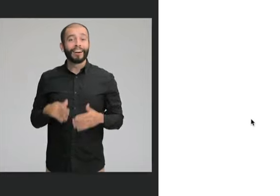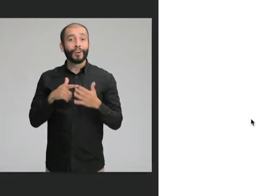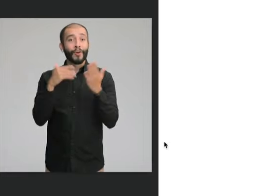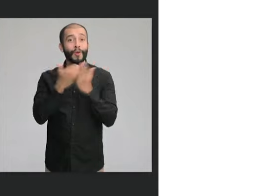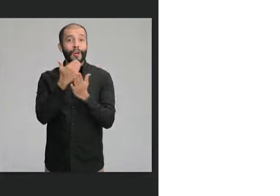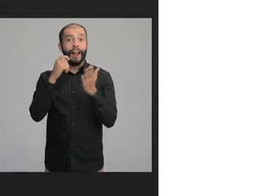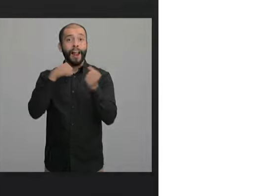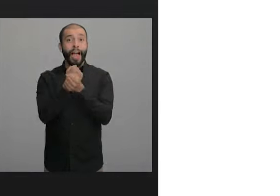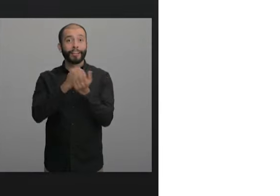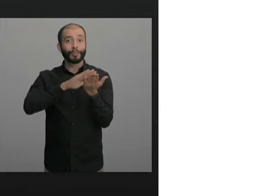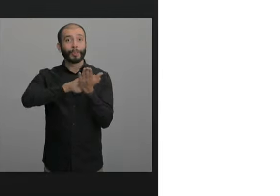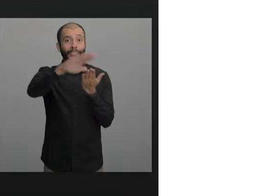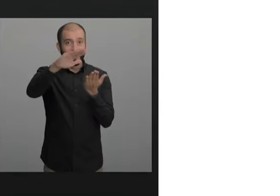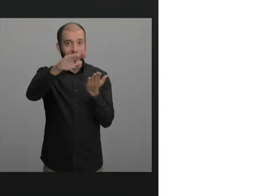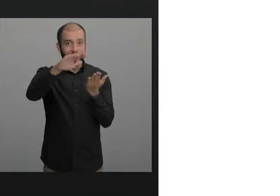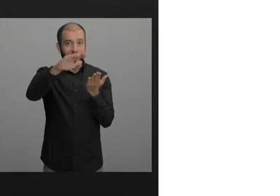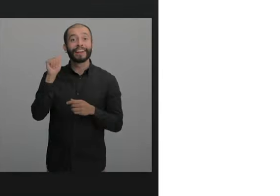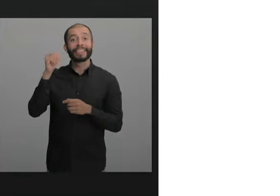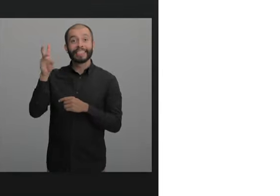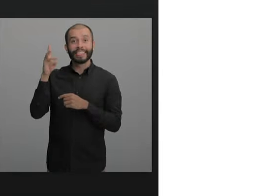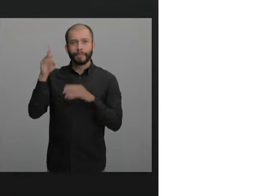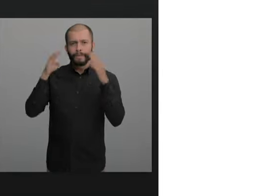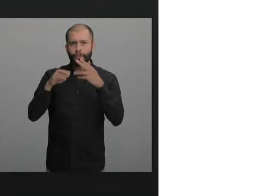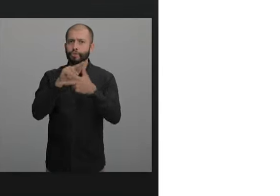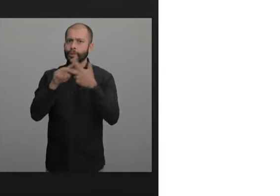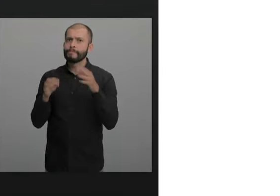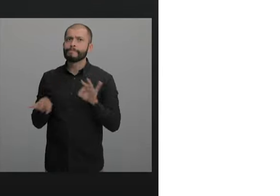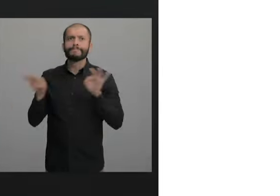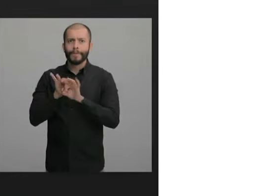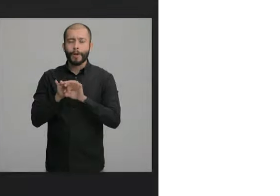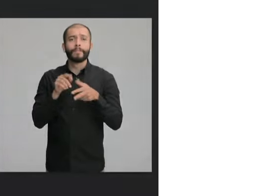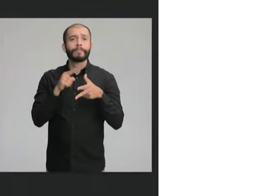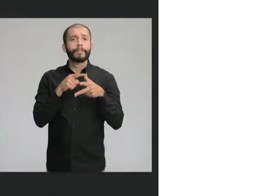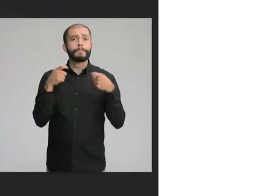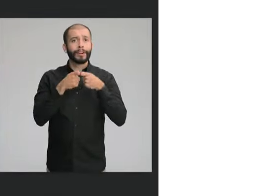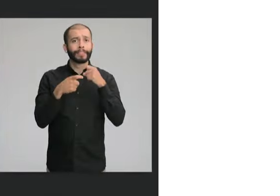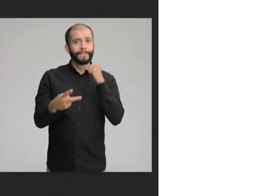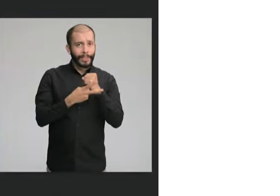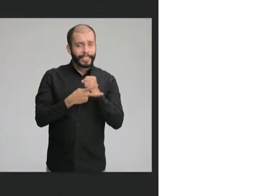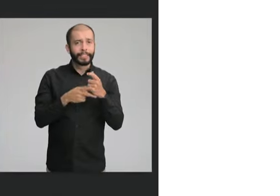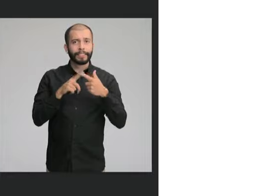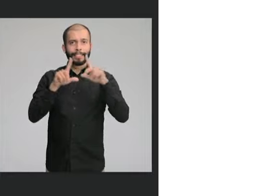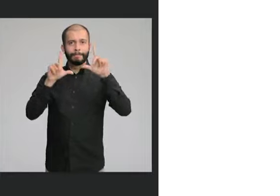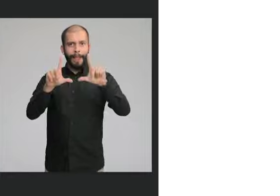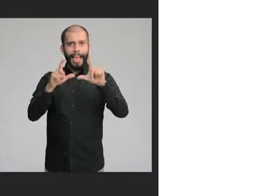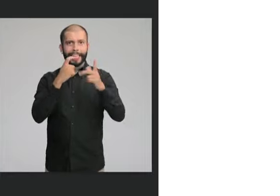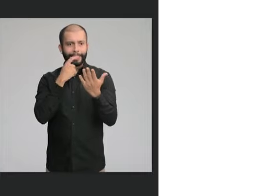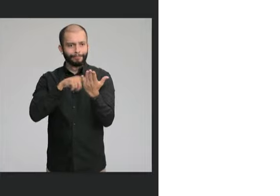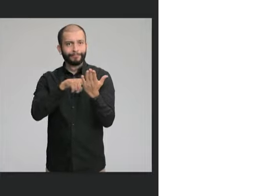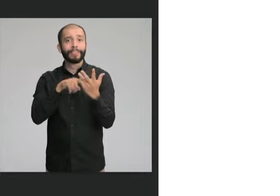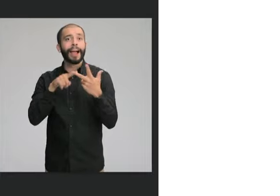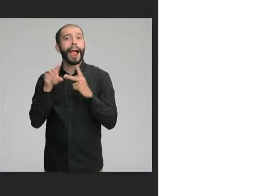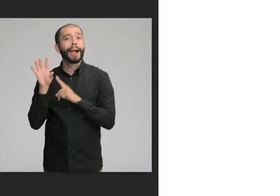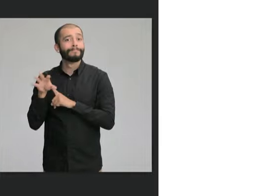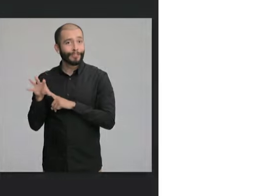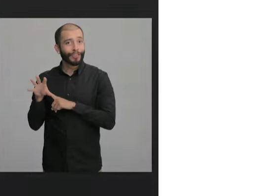screen in iOS 16 introduces more important areas. Power efficiency, display, and